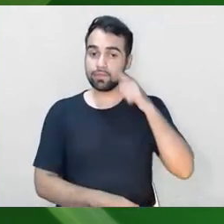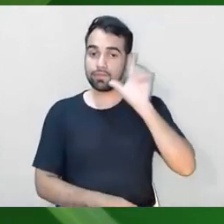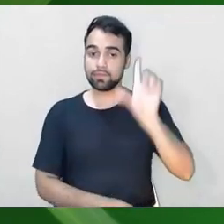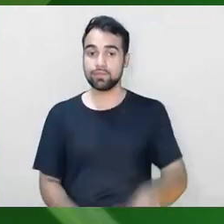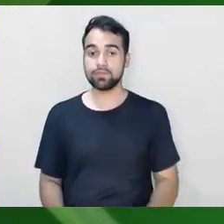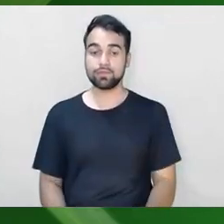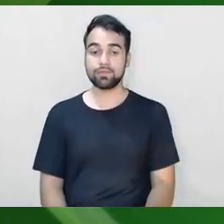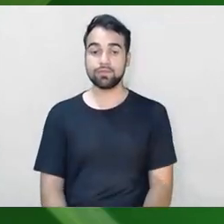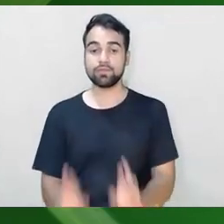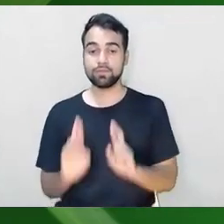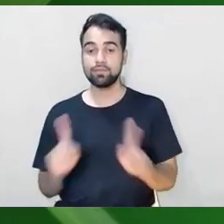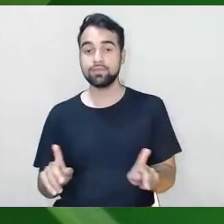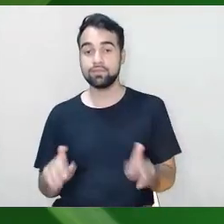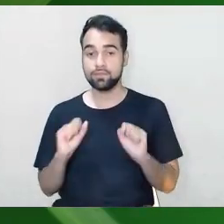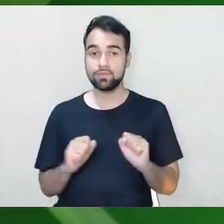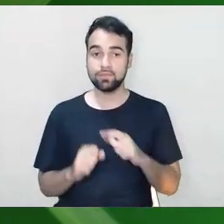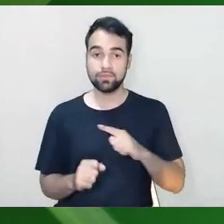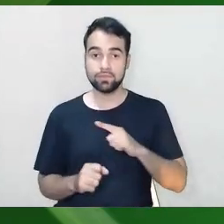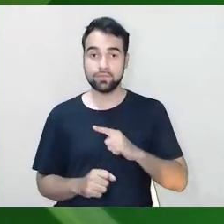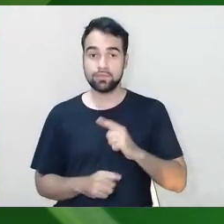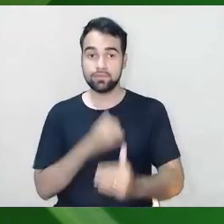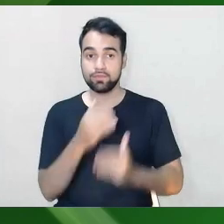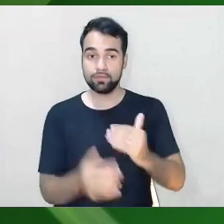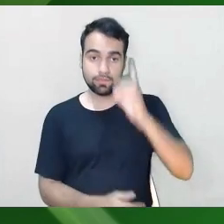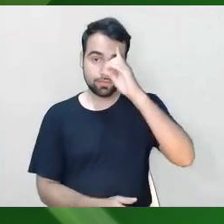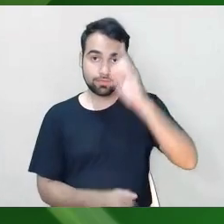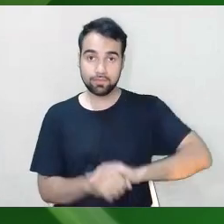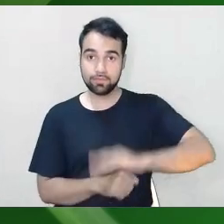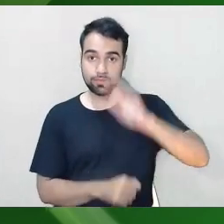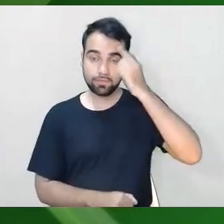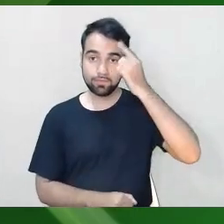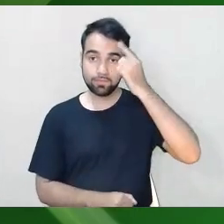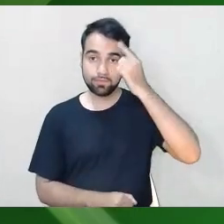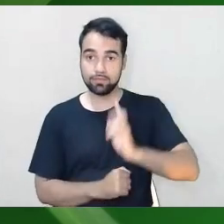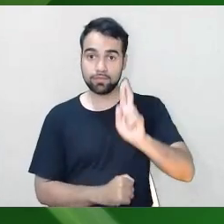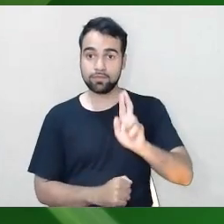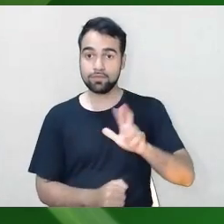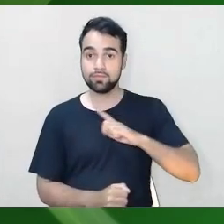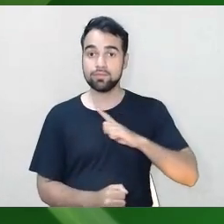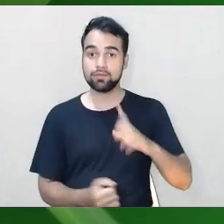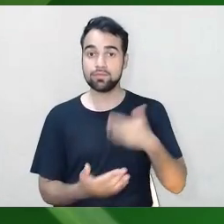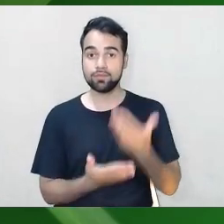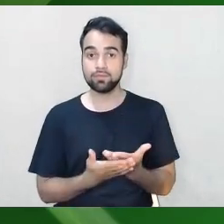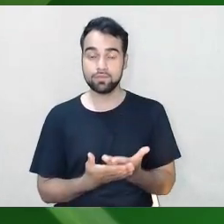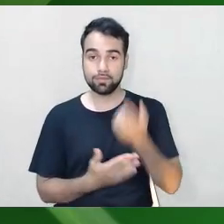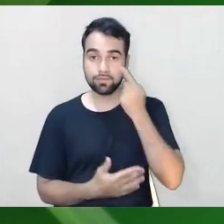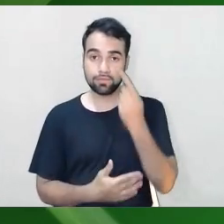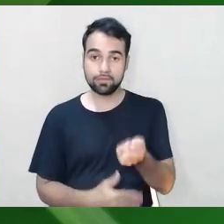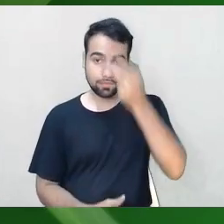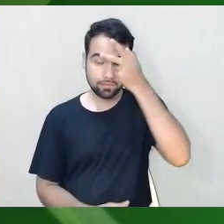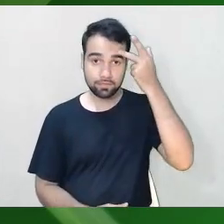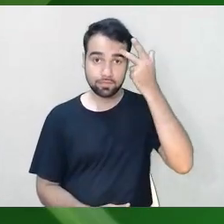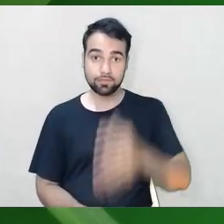gain. This is a difference that we may have every day thinking about that, Dr. Andre.